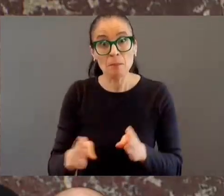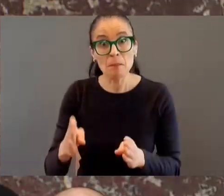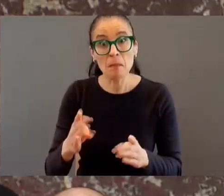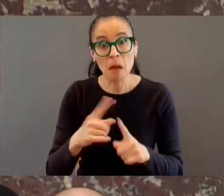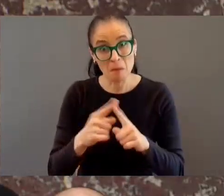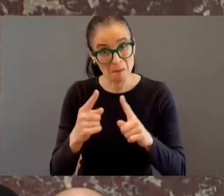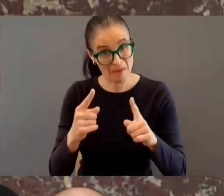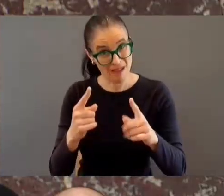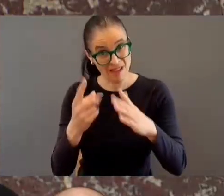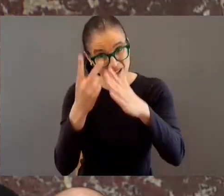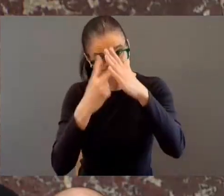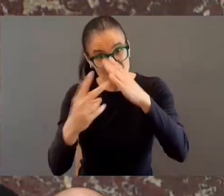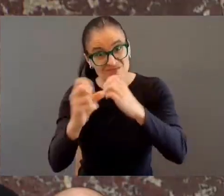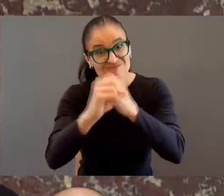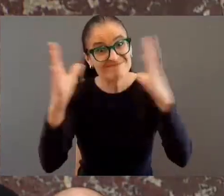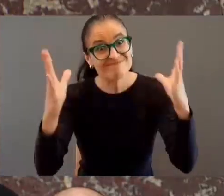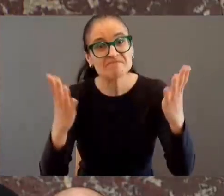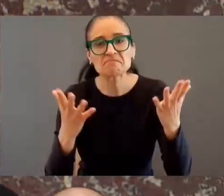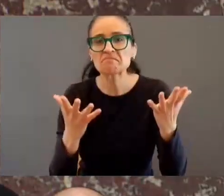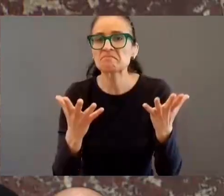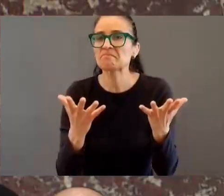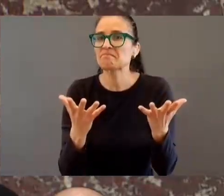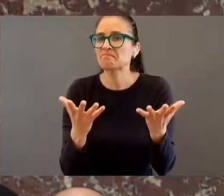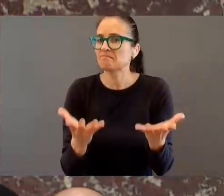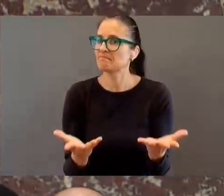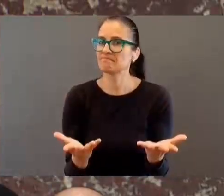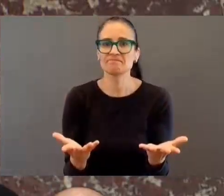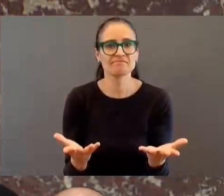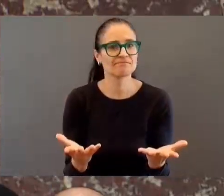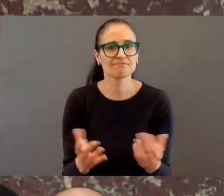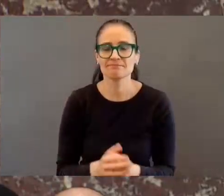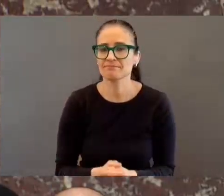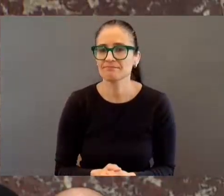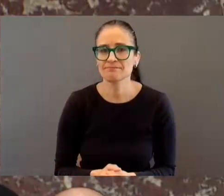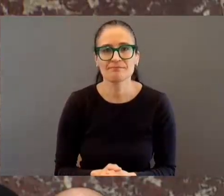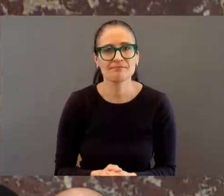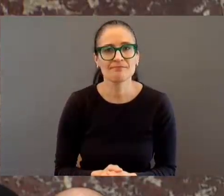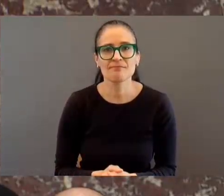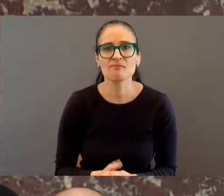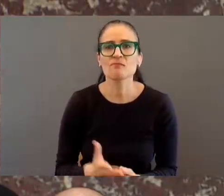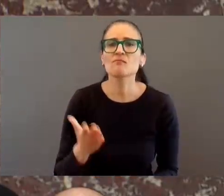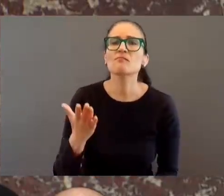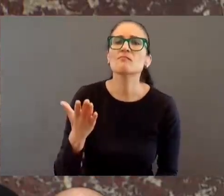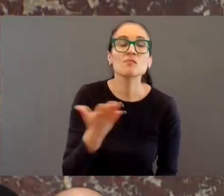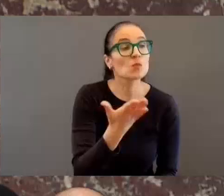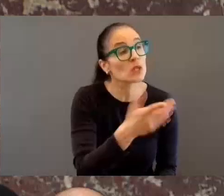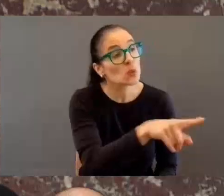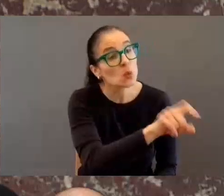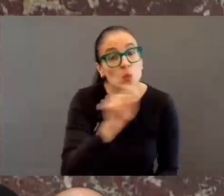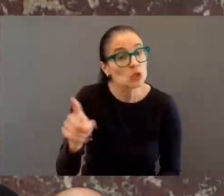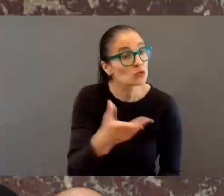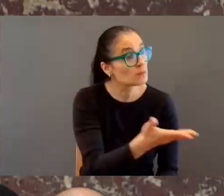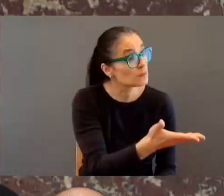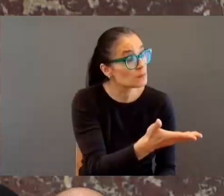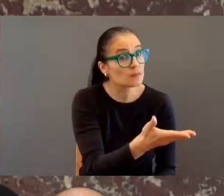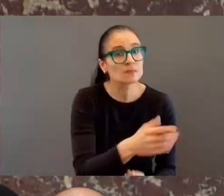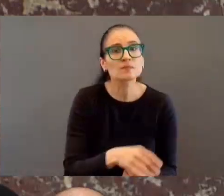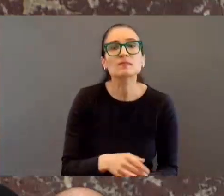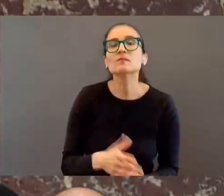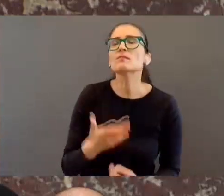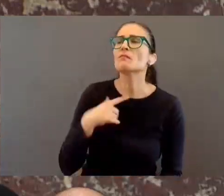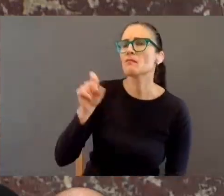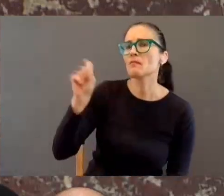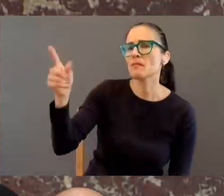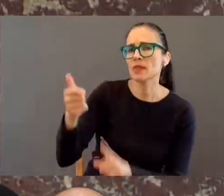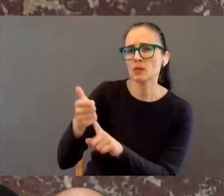carbon pricing and doubling down on conventional economic Question, models, member. I want to know from the Premier what hope this government is giving to British Columbians that the